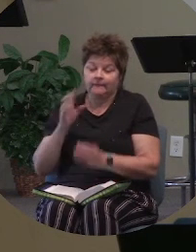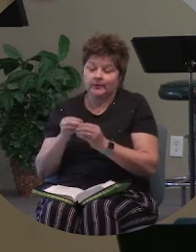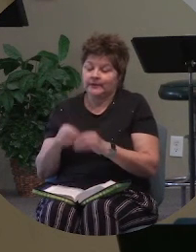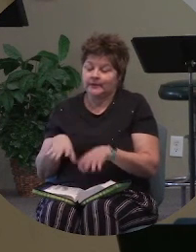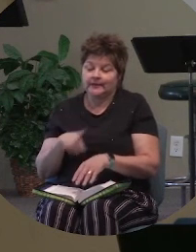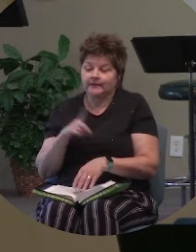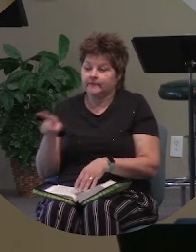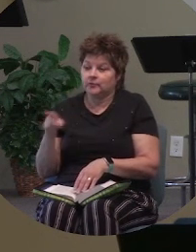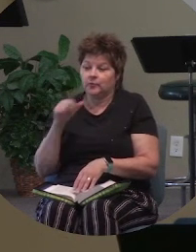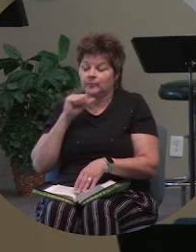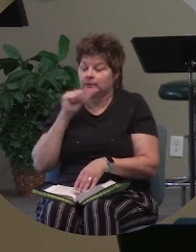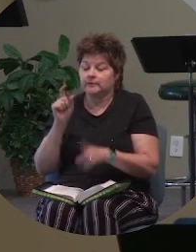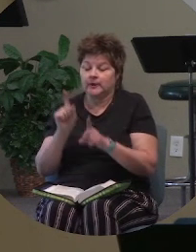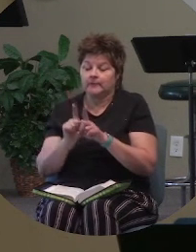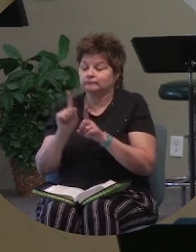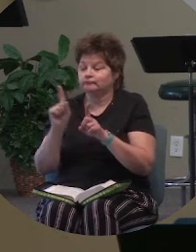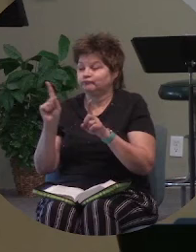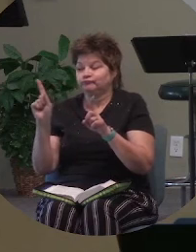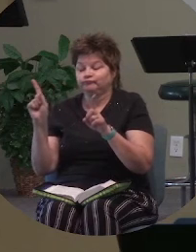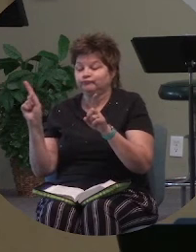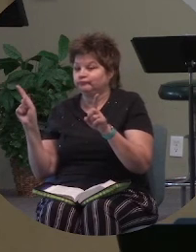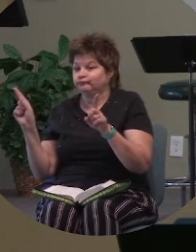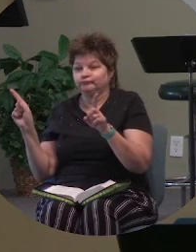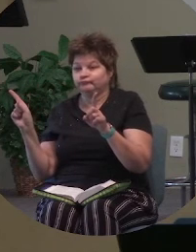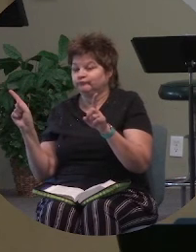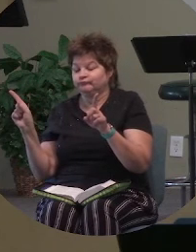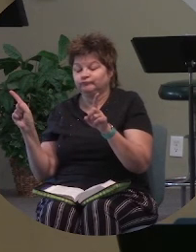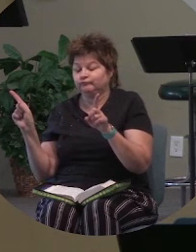But don't walk away from me either.